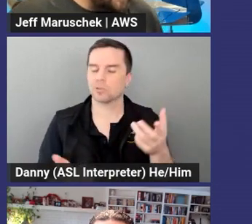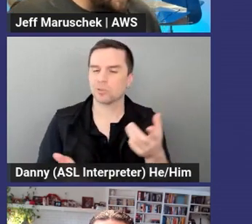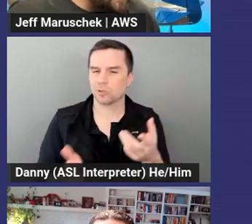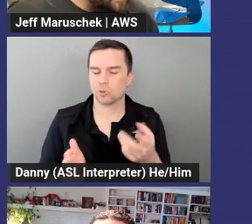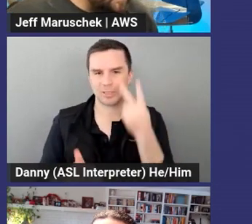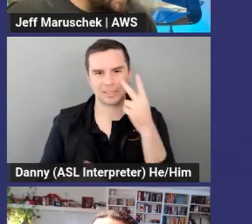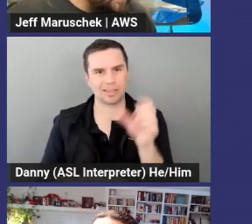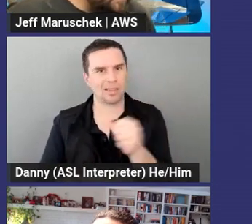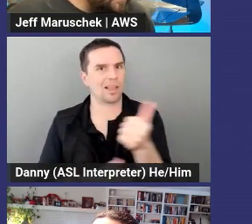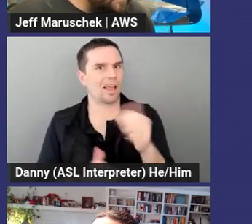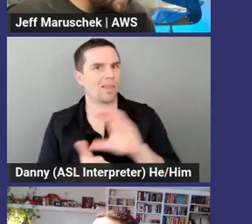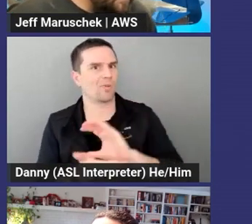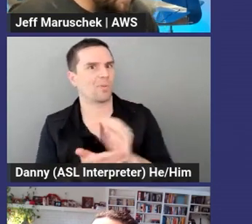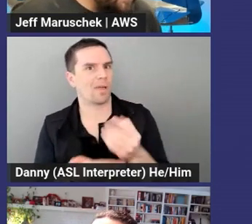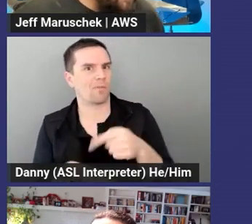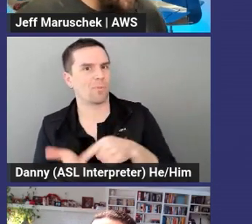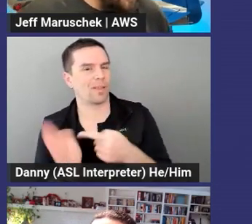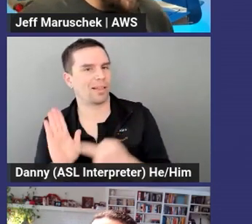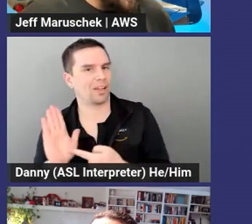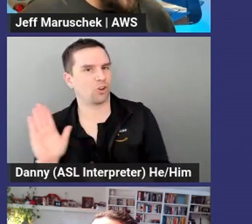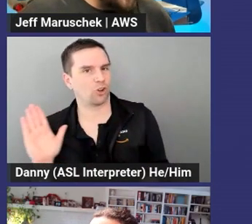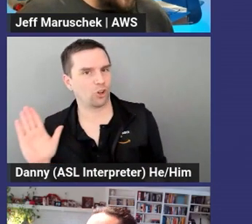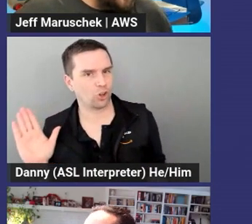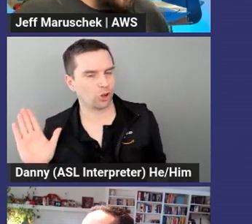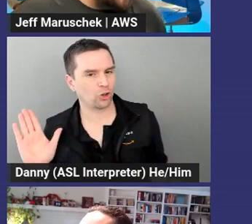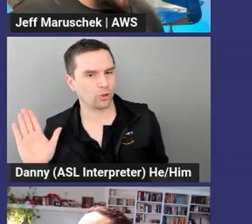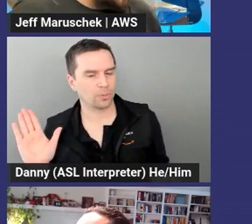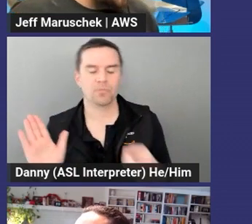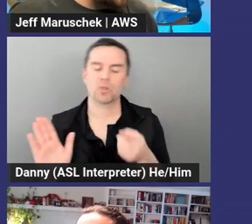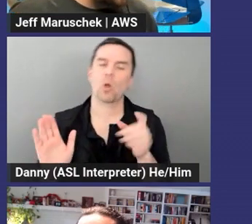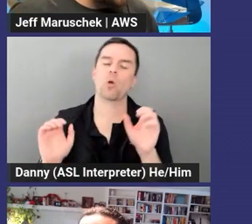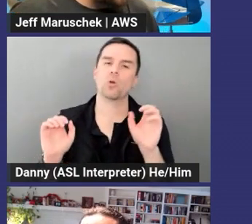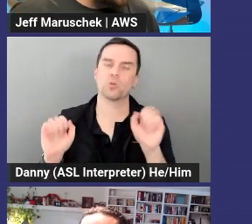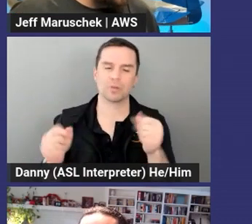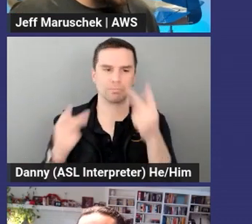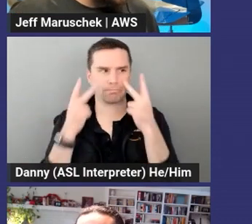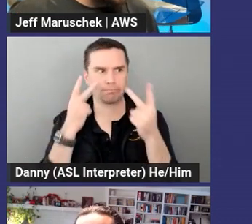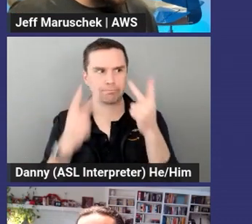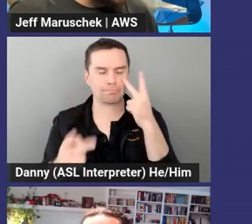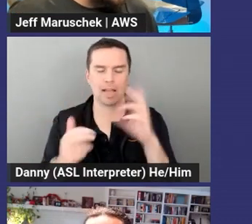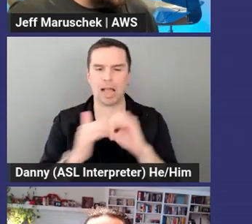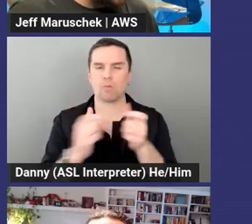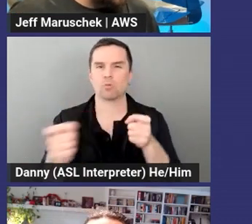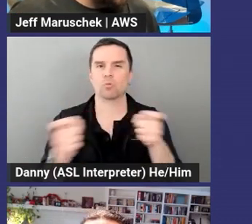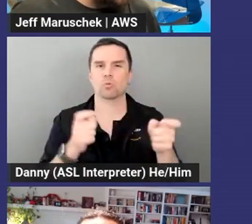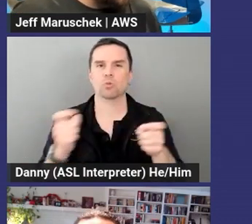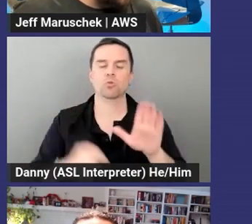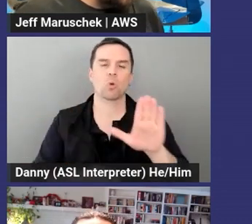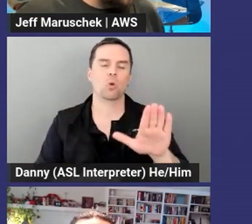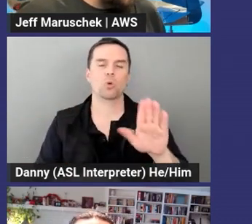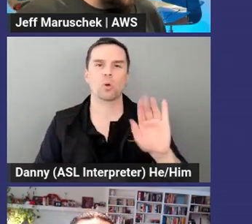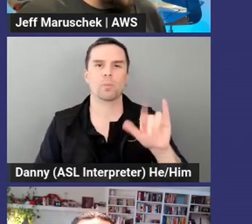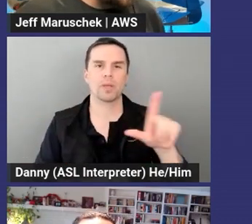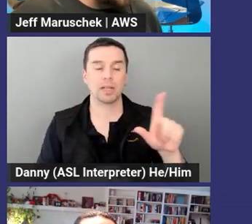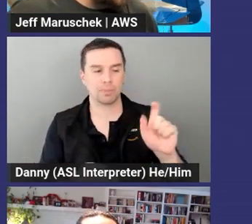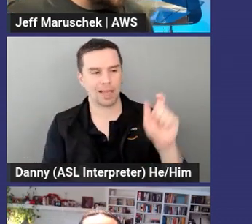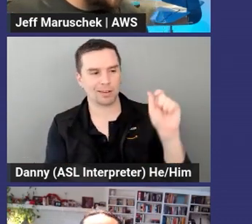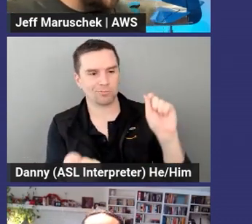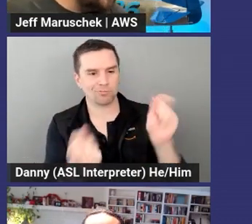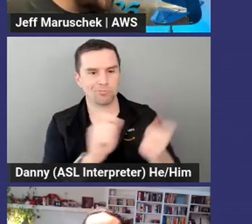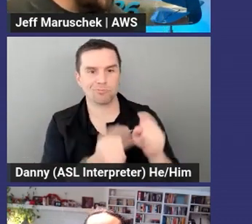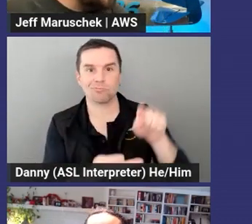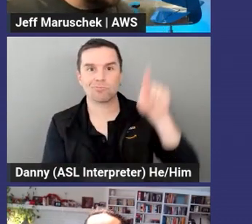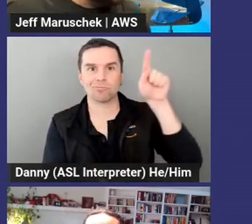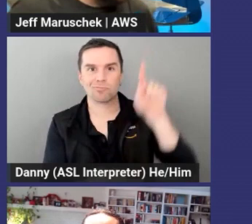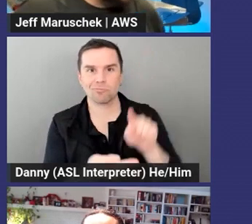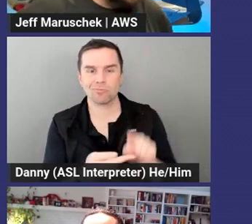it here. So there are no surprises, and you have all the knob to control your bill by adjusting the number of city networks. And probably one